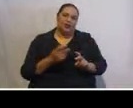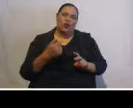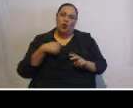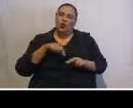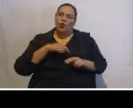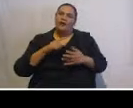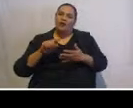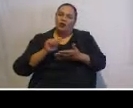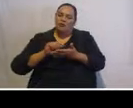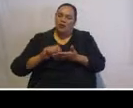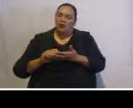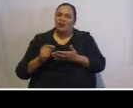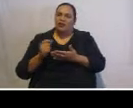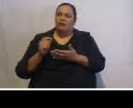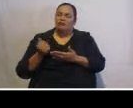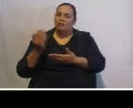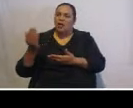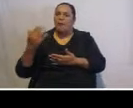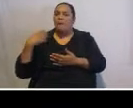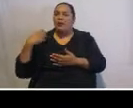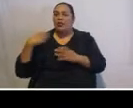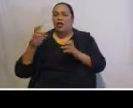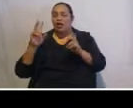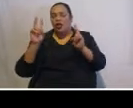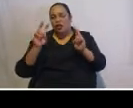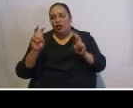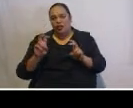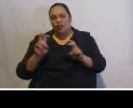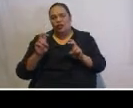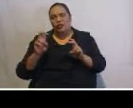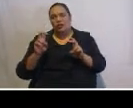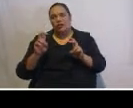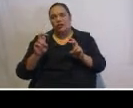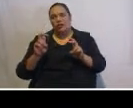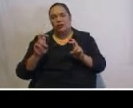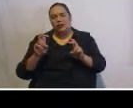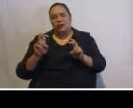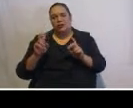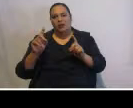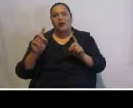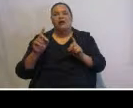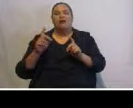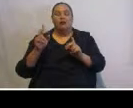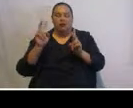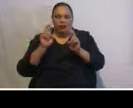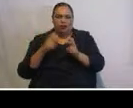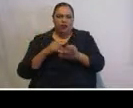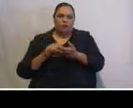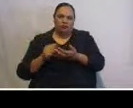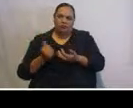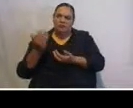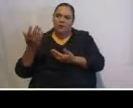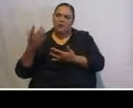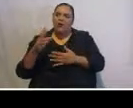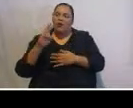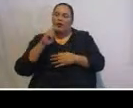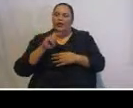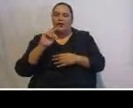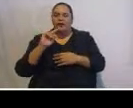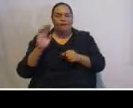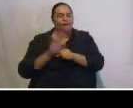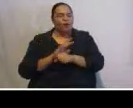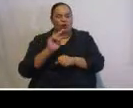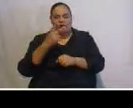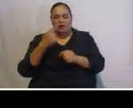written to the Minister of Energy and Electricity to say we need a whole restructuring of this